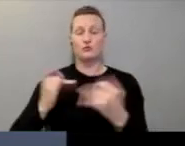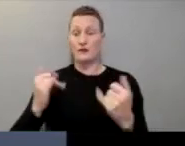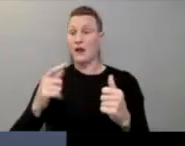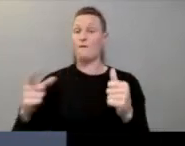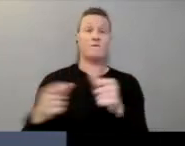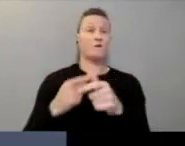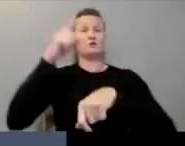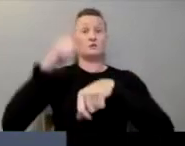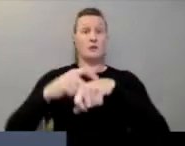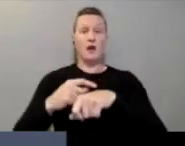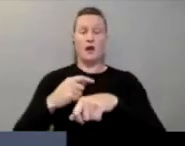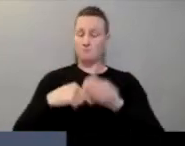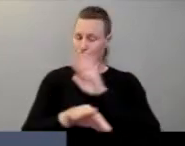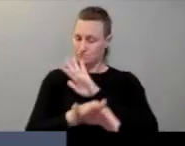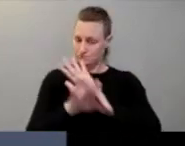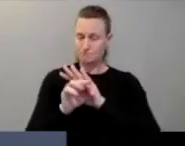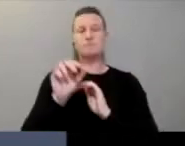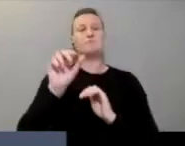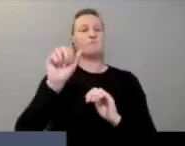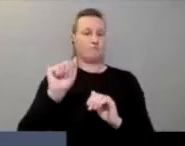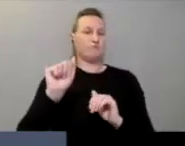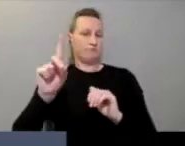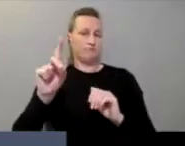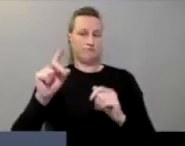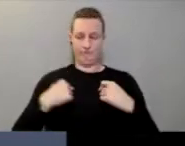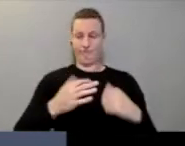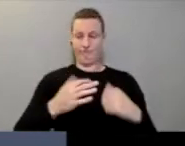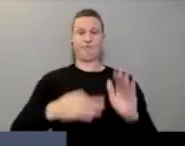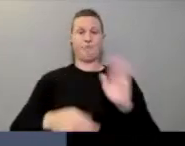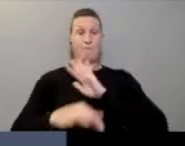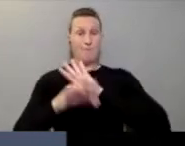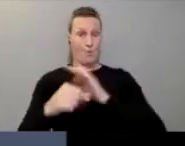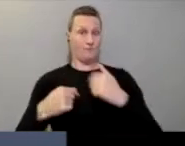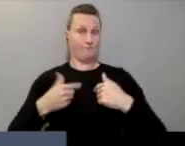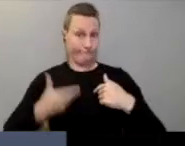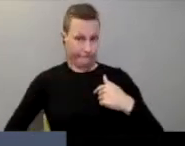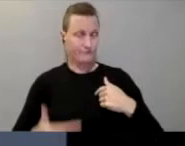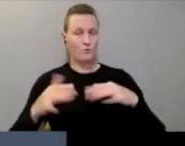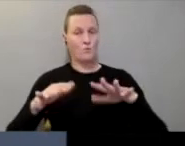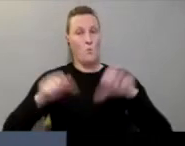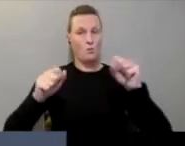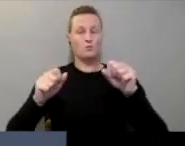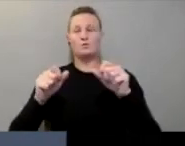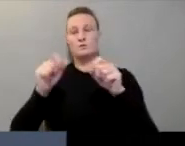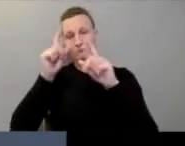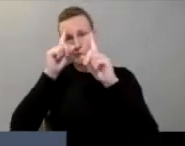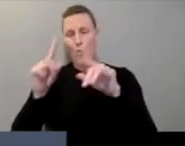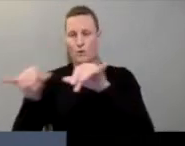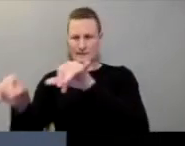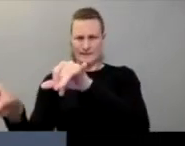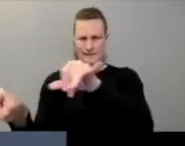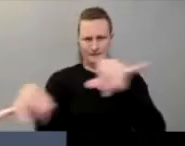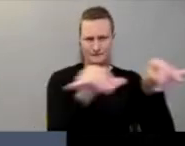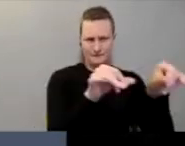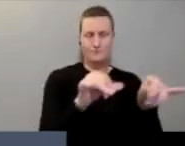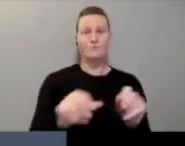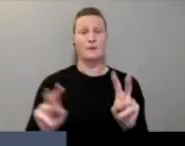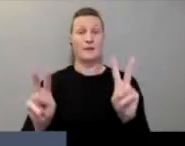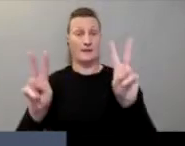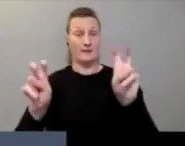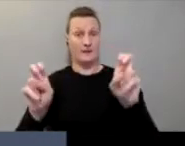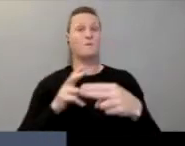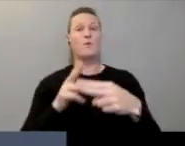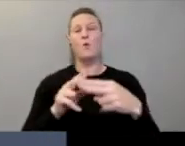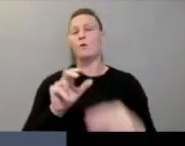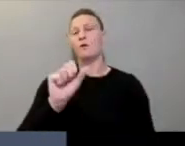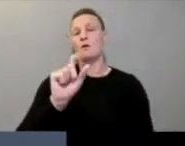first time we're going to try and do an overall arching artistic direction. The theme is the space between us. It obviously takes on a new meaning